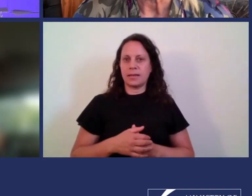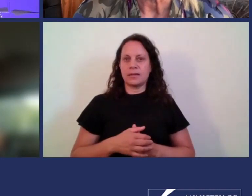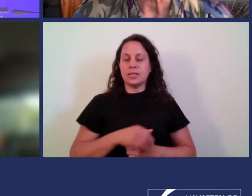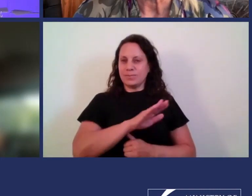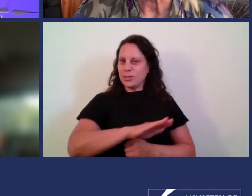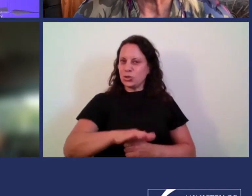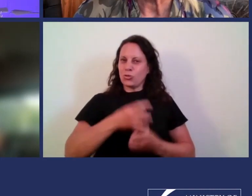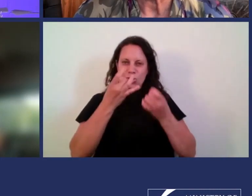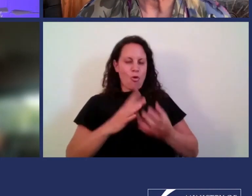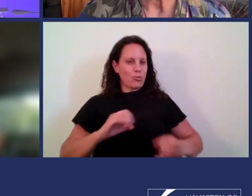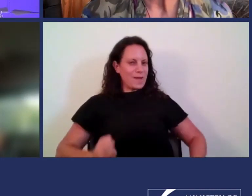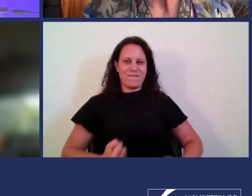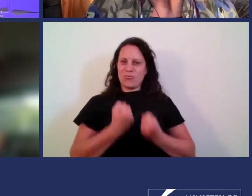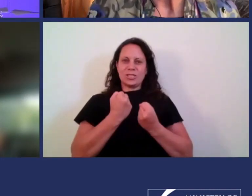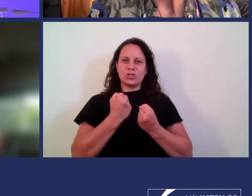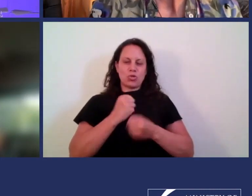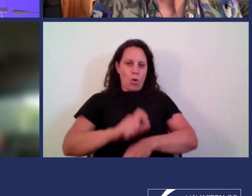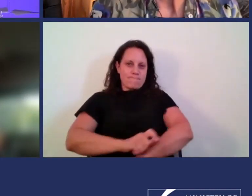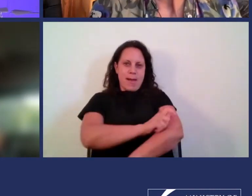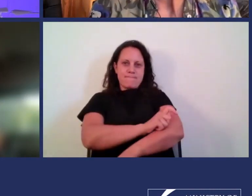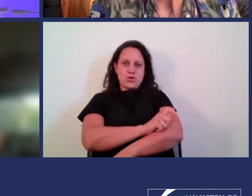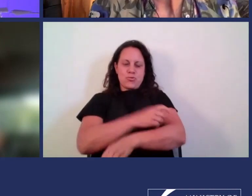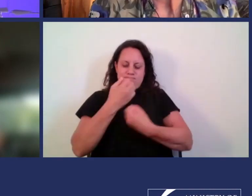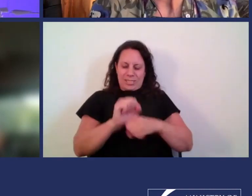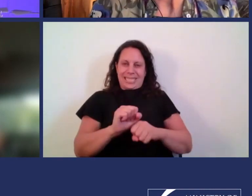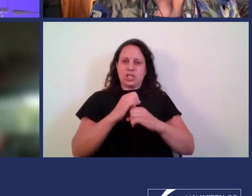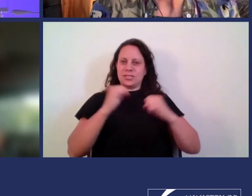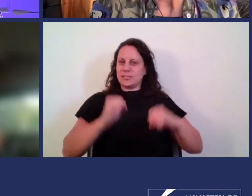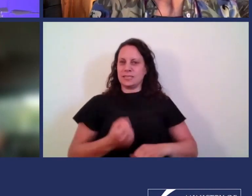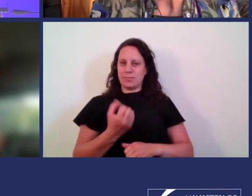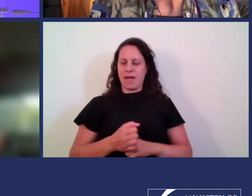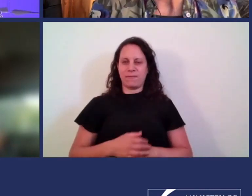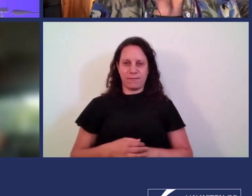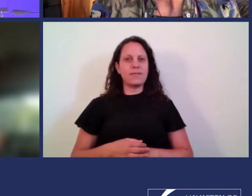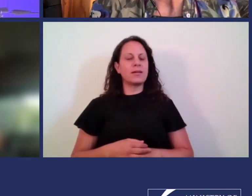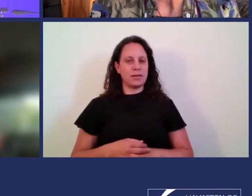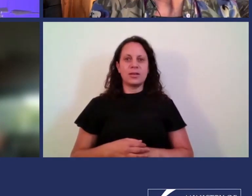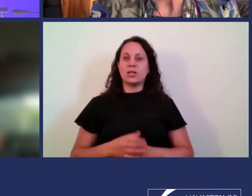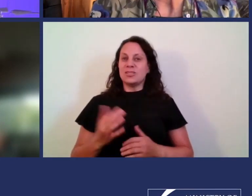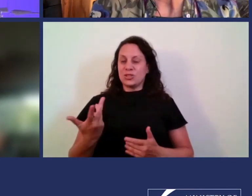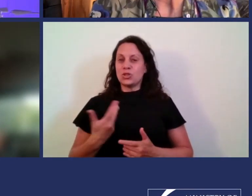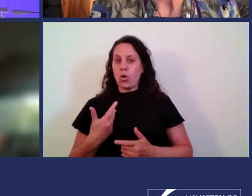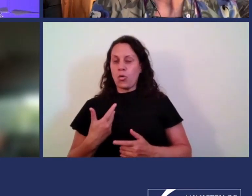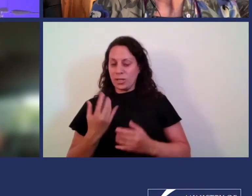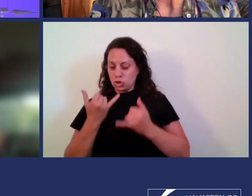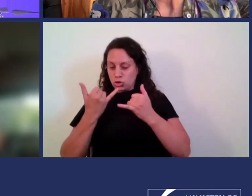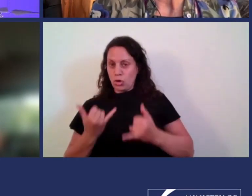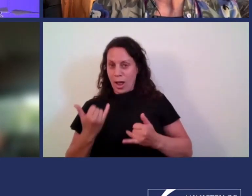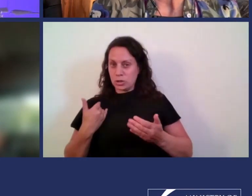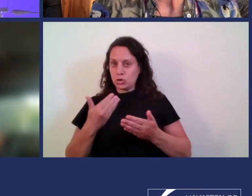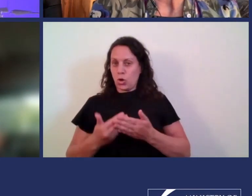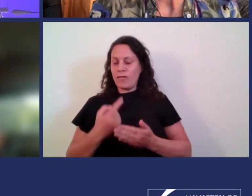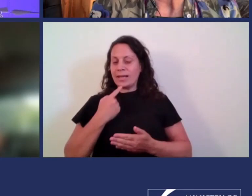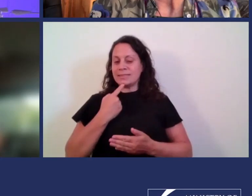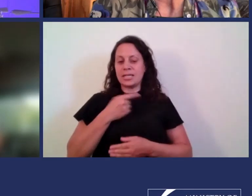strong immune systems for the most part. So be confident that the trials have shown that children who are